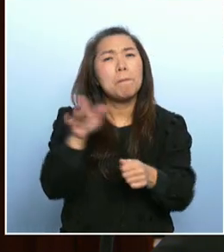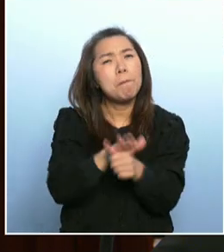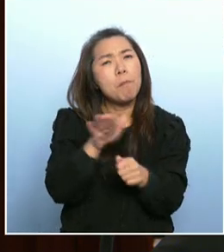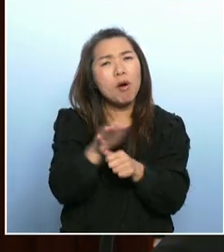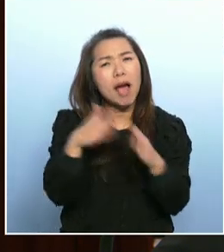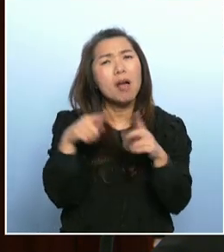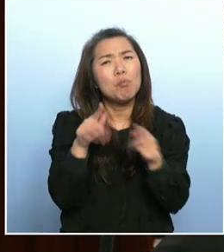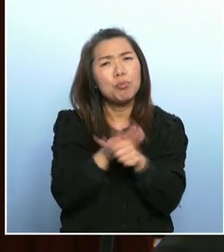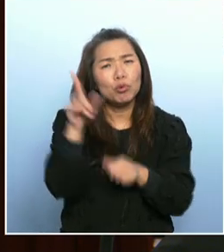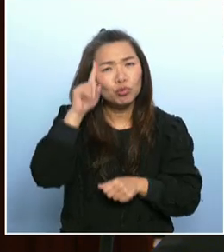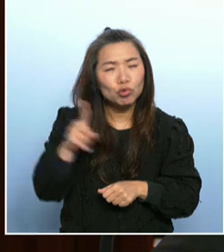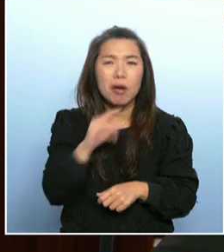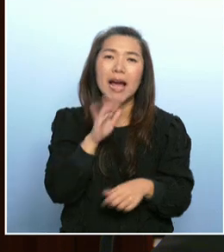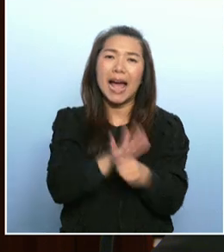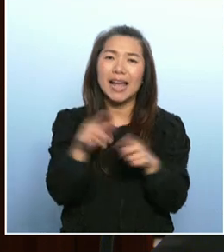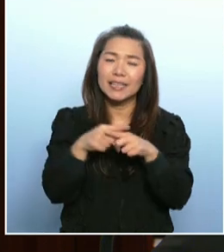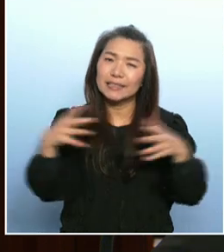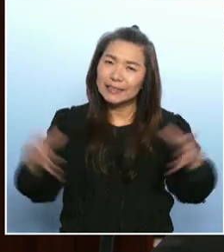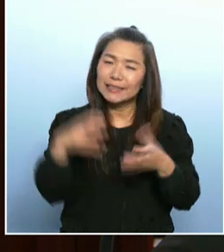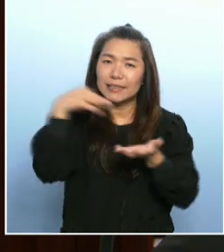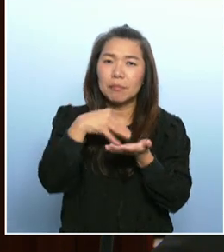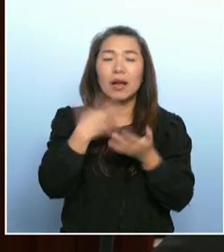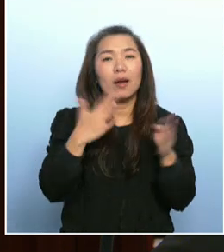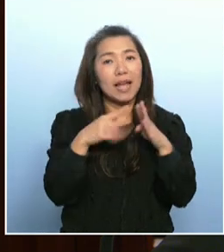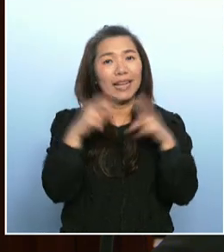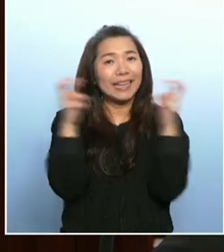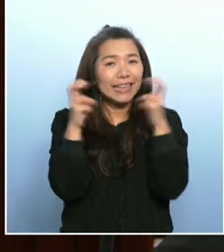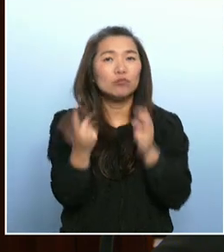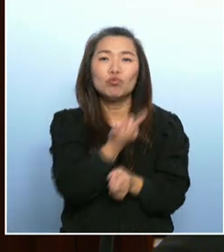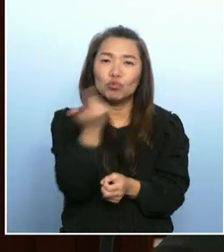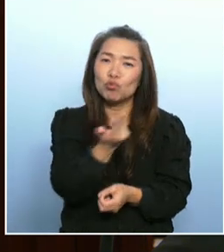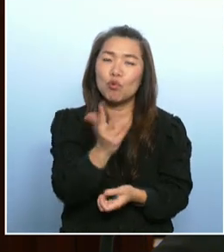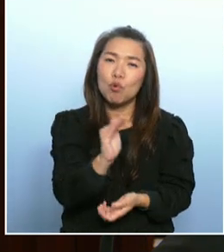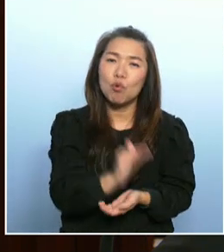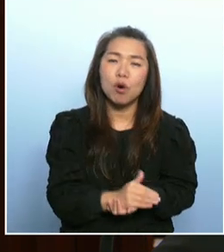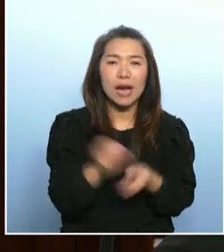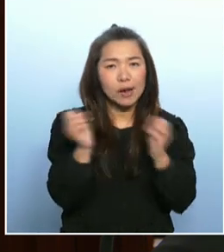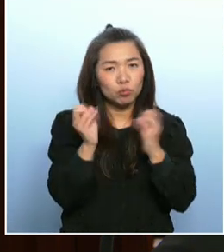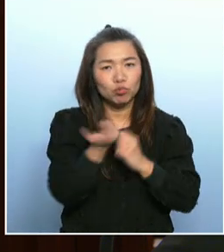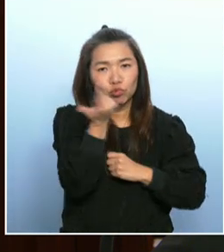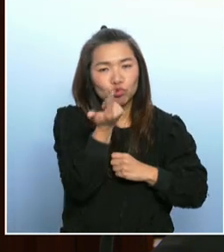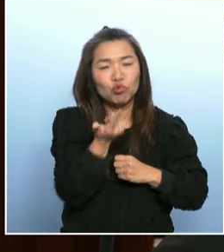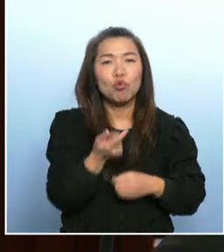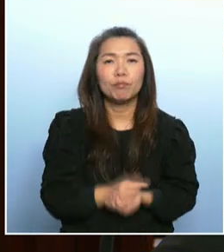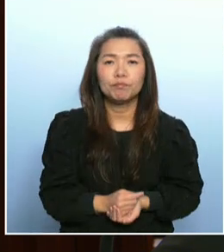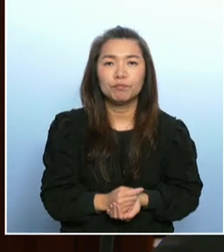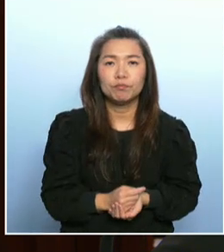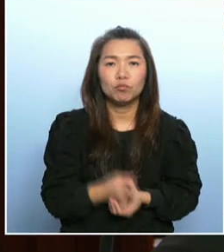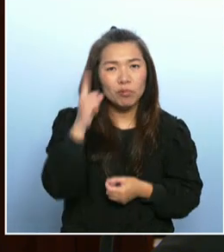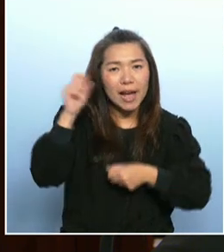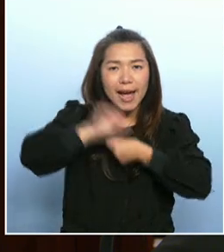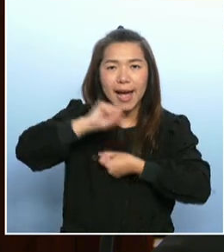of PWDs to work as volunteer so that they can meet with their family members